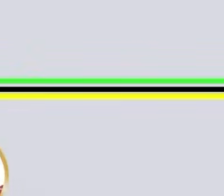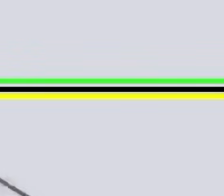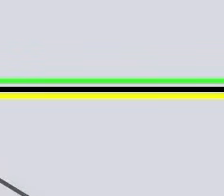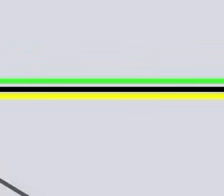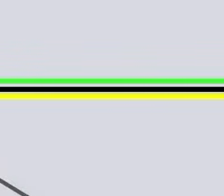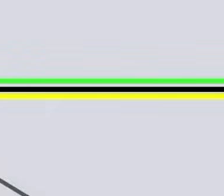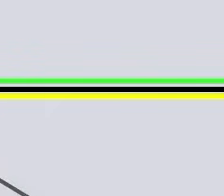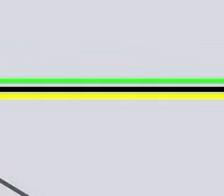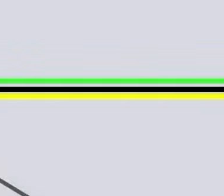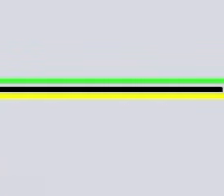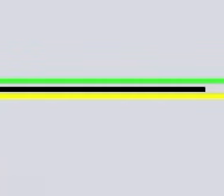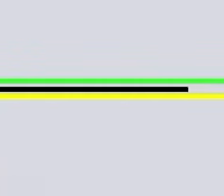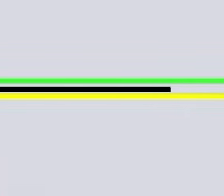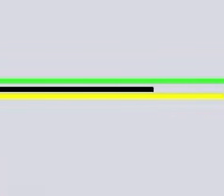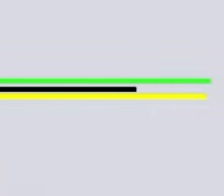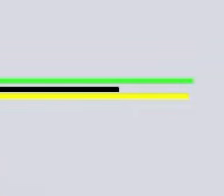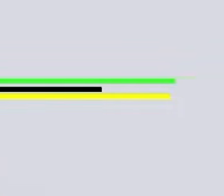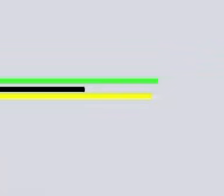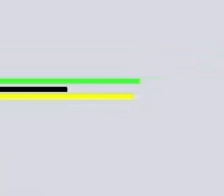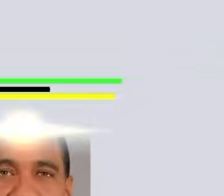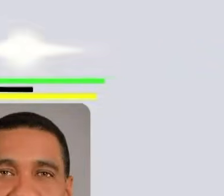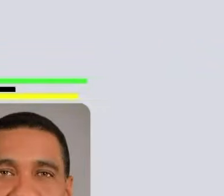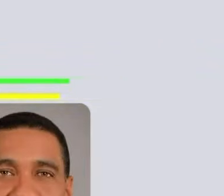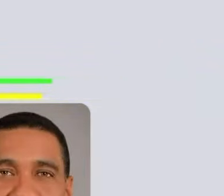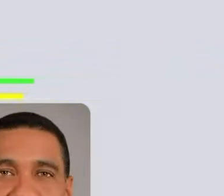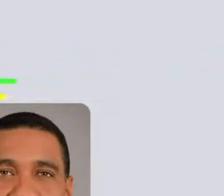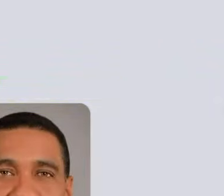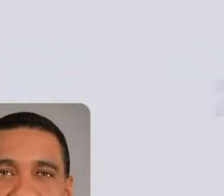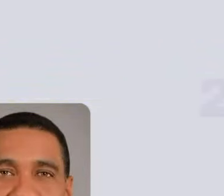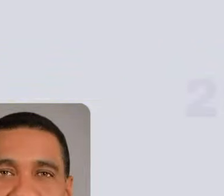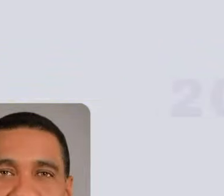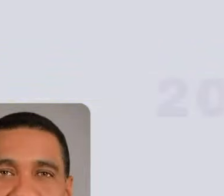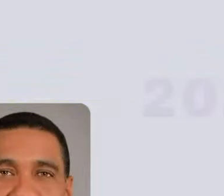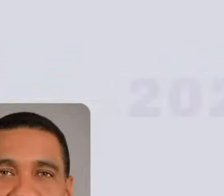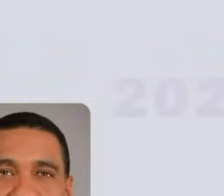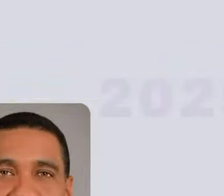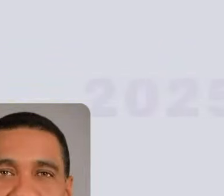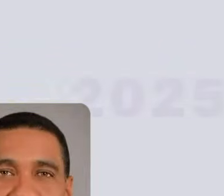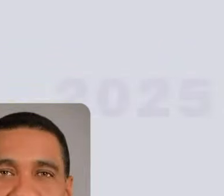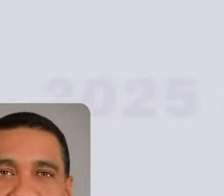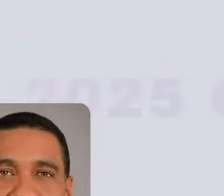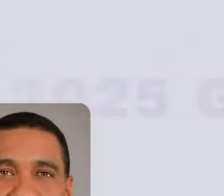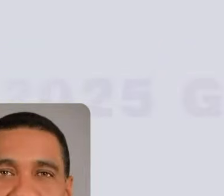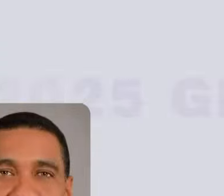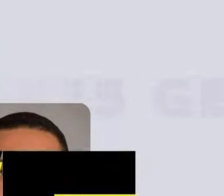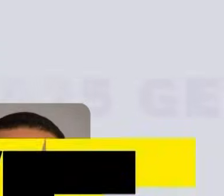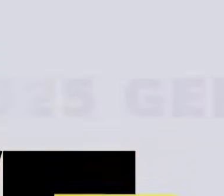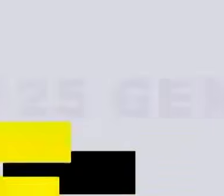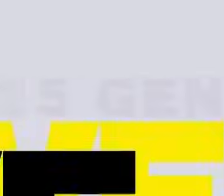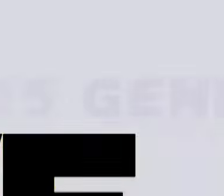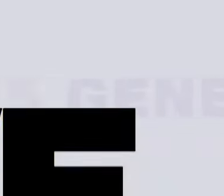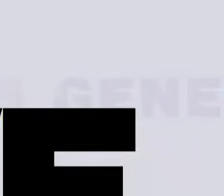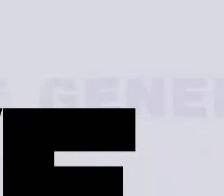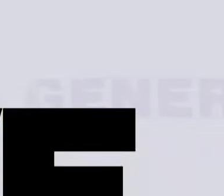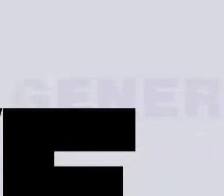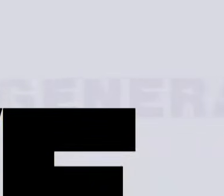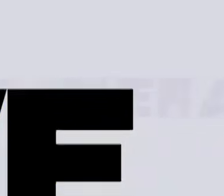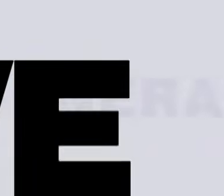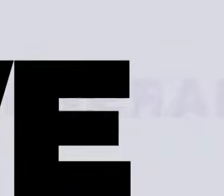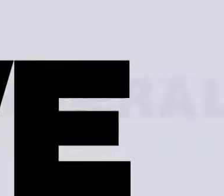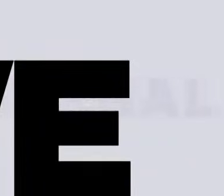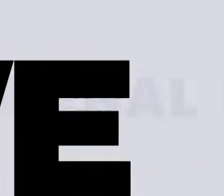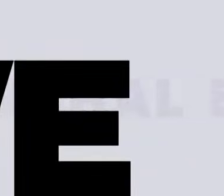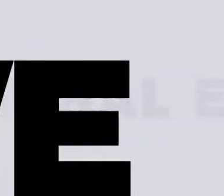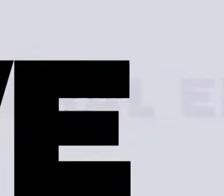Birdie, H&L Homes, and VM Group. See the leaders' debate between the two major political parties live August 28th